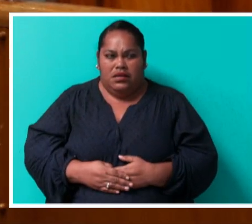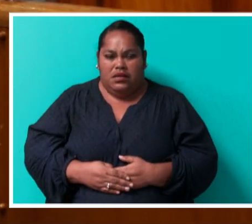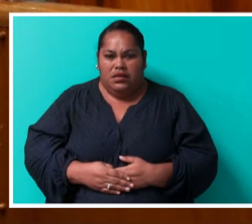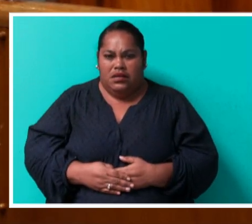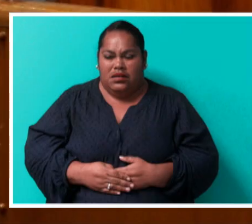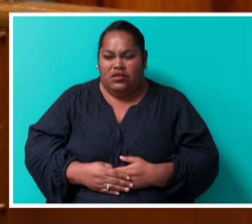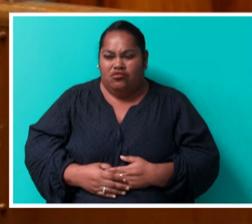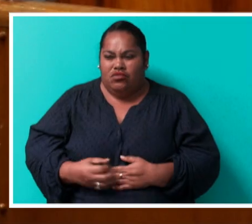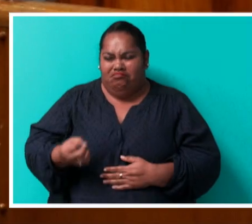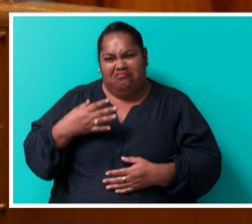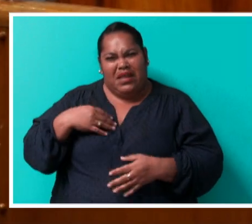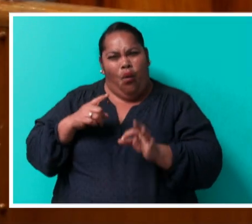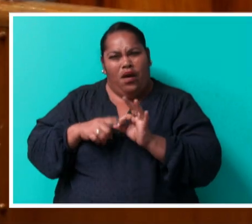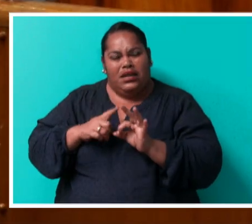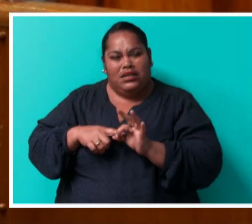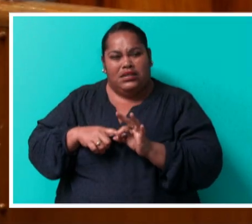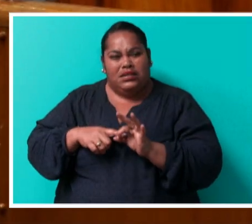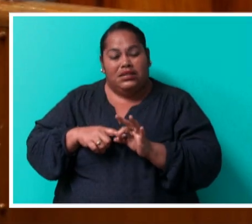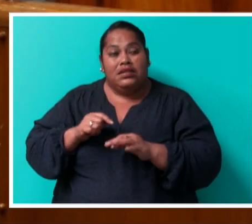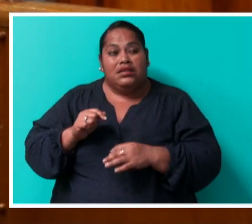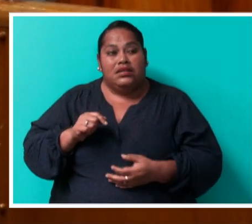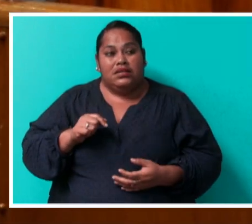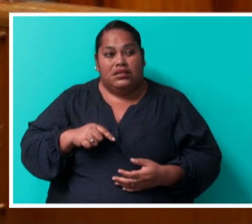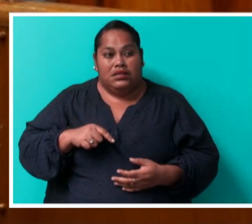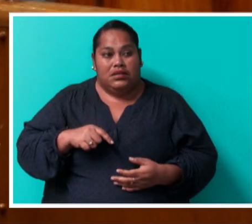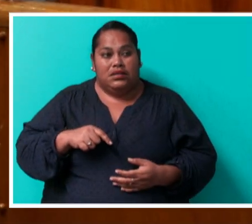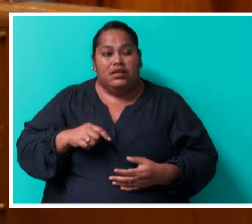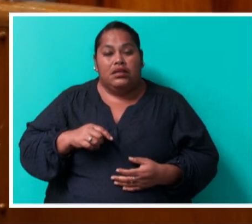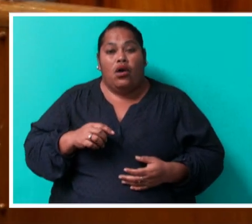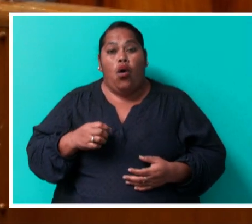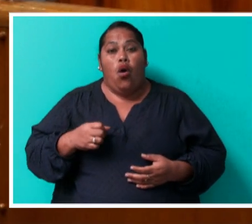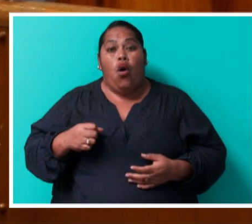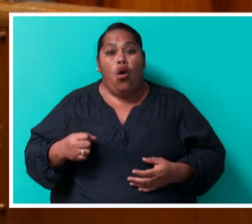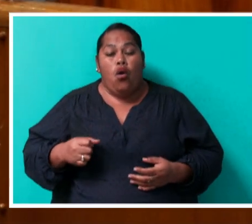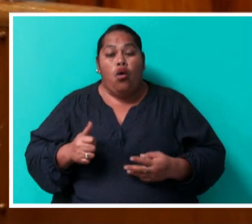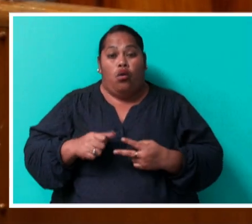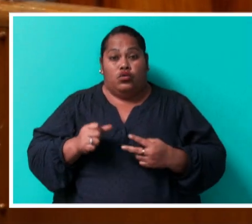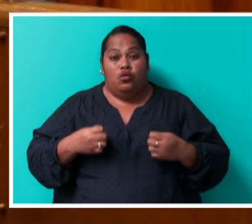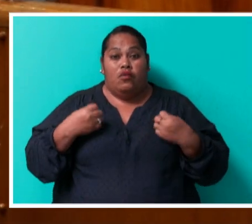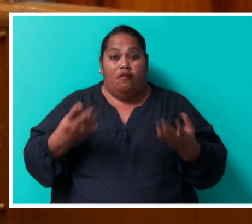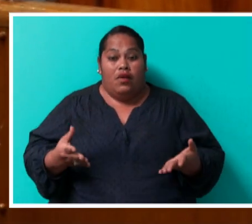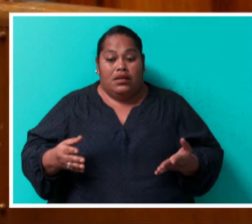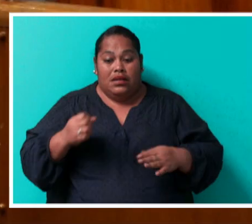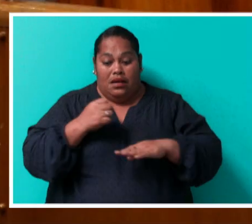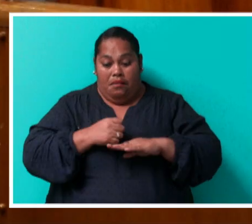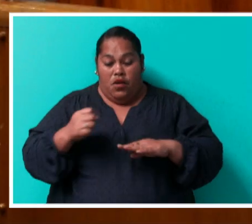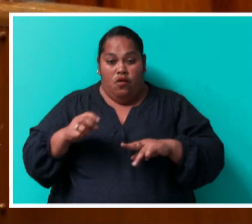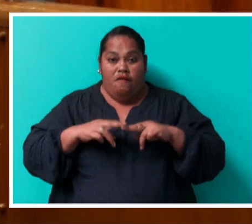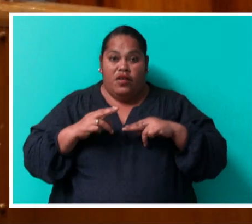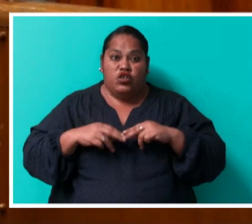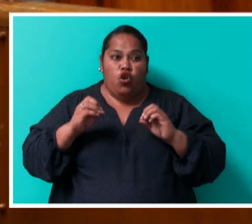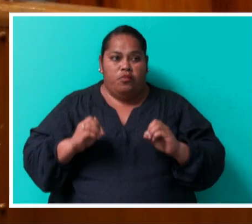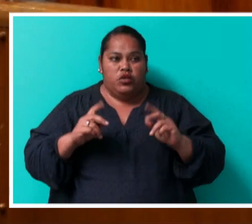question. Mr. Speaker, sir, this visit also provided the government of Fiji with a valuable opportunity to